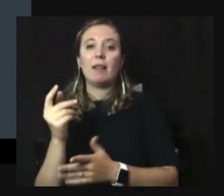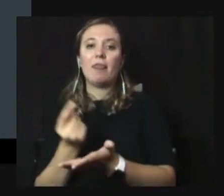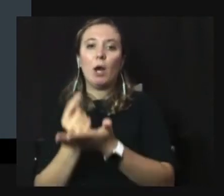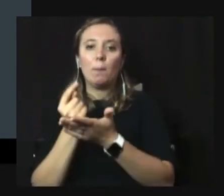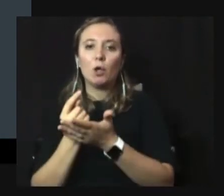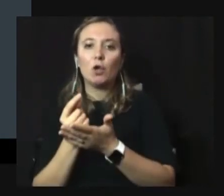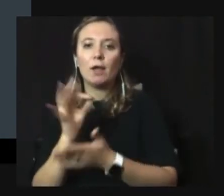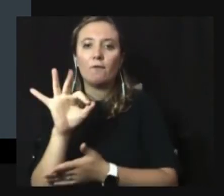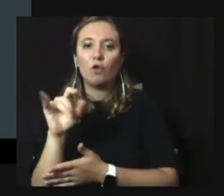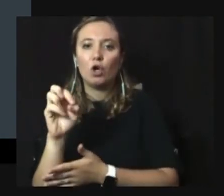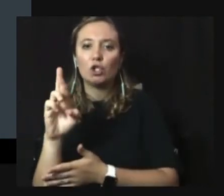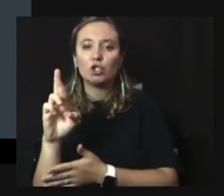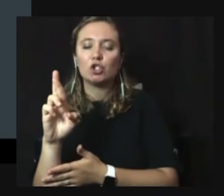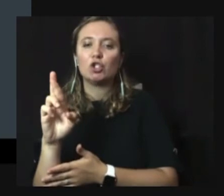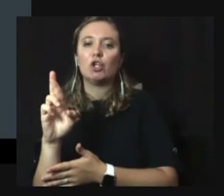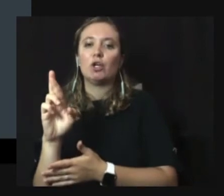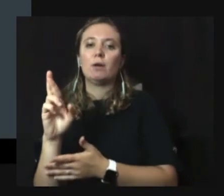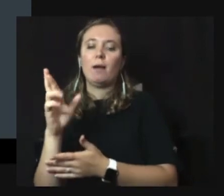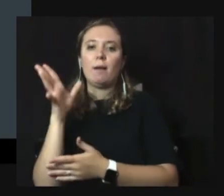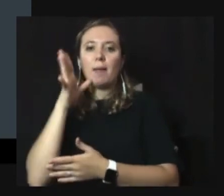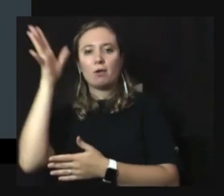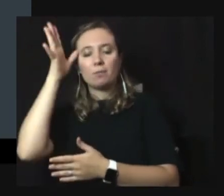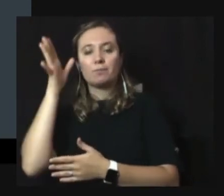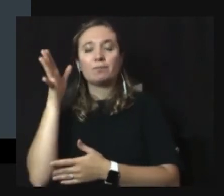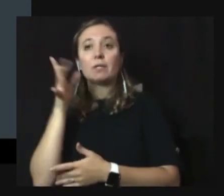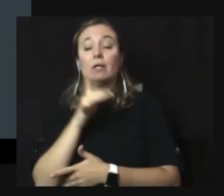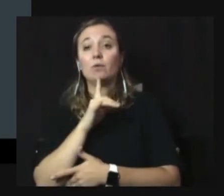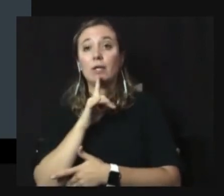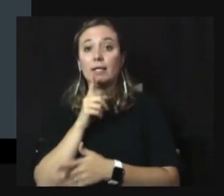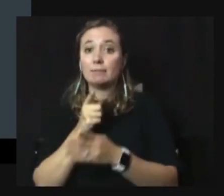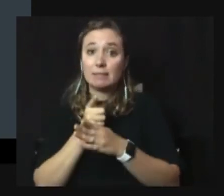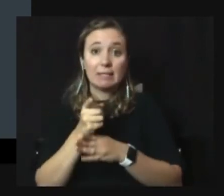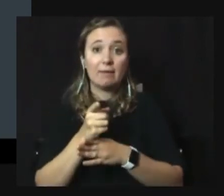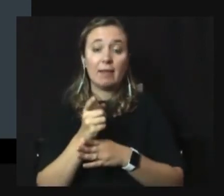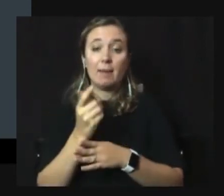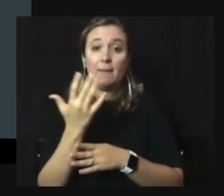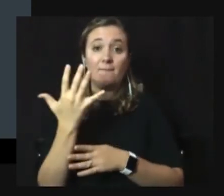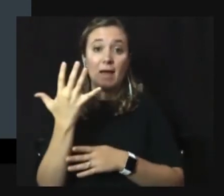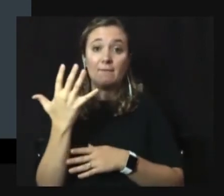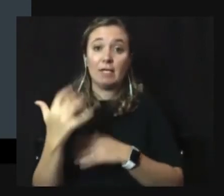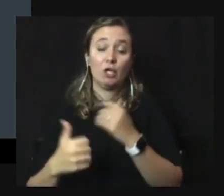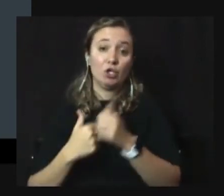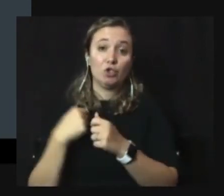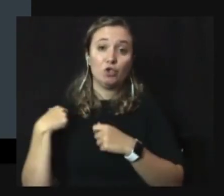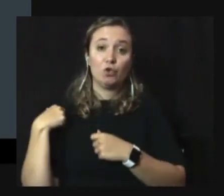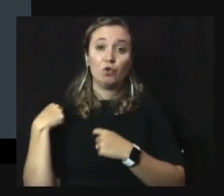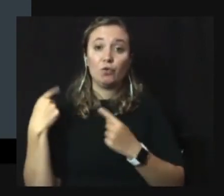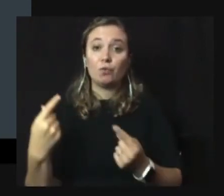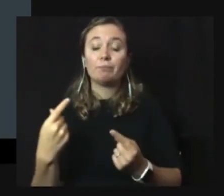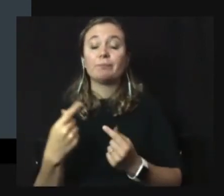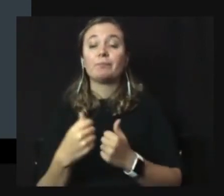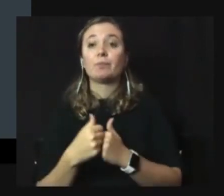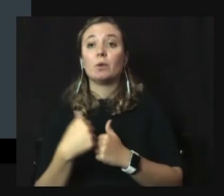And specifically in the past 5 years, we have taken into our home